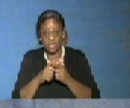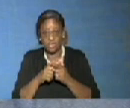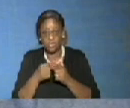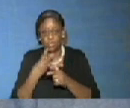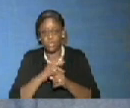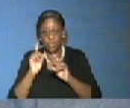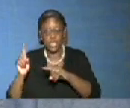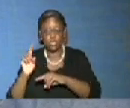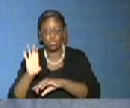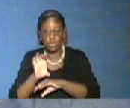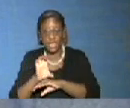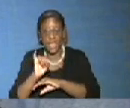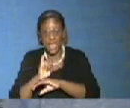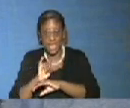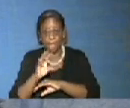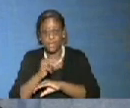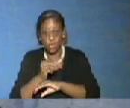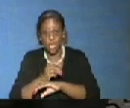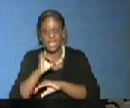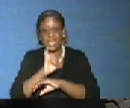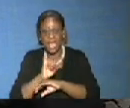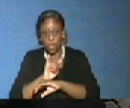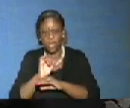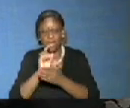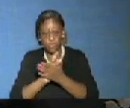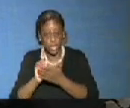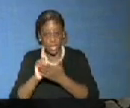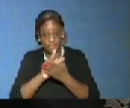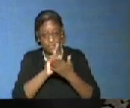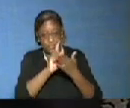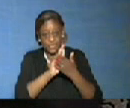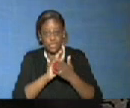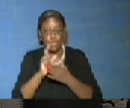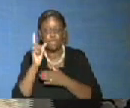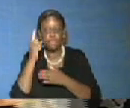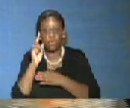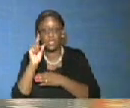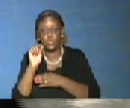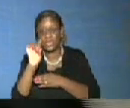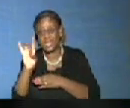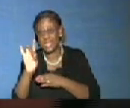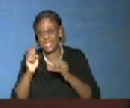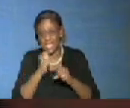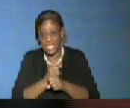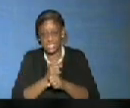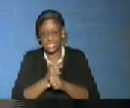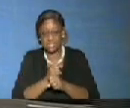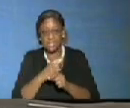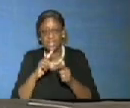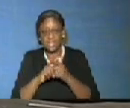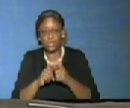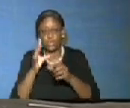serviced Crooked Island, Acklands, Mayaguana, and Inagua weekly. And we did that for 28 years. After we got the